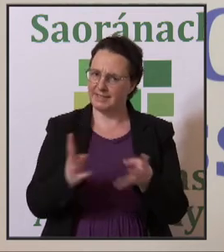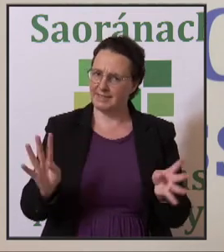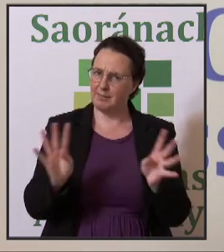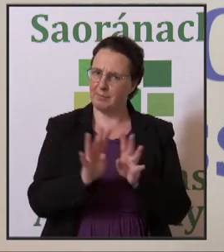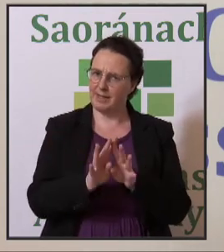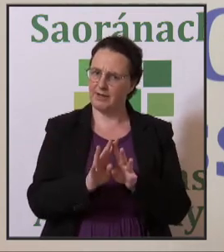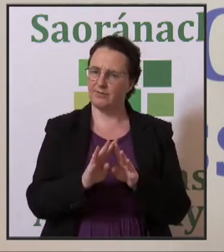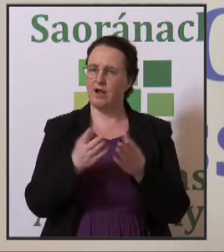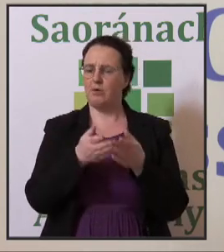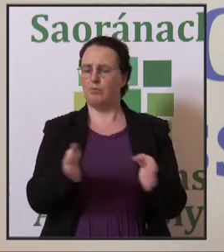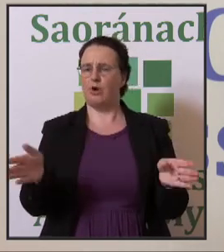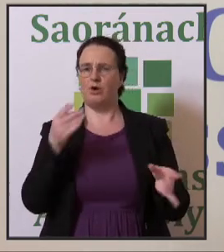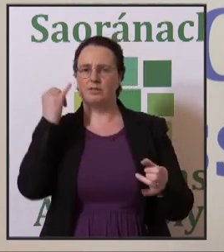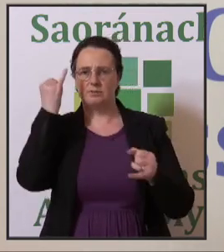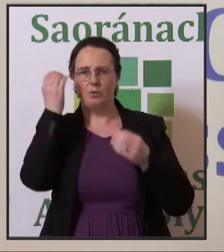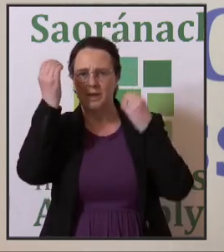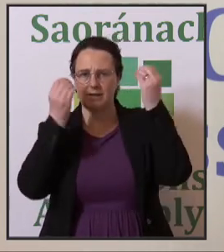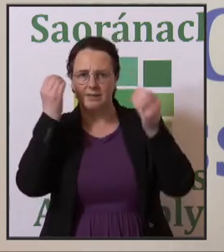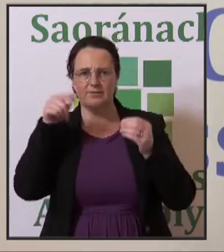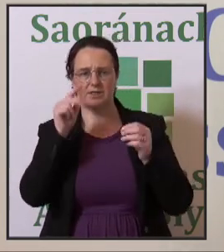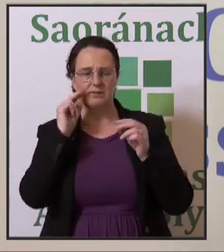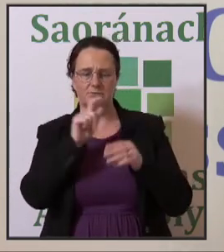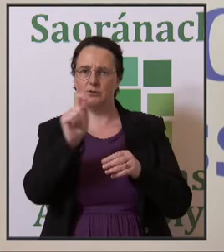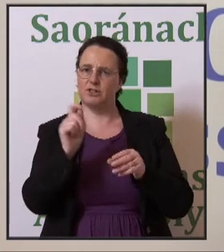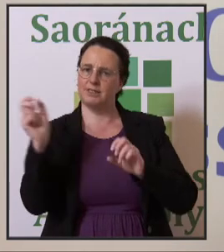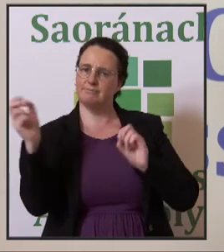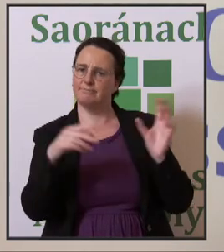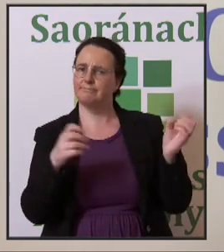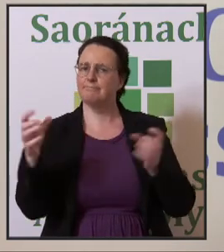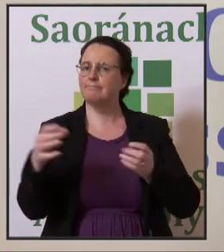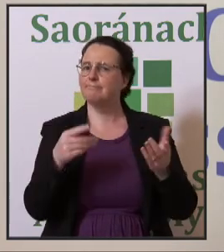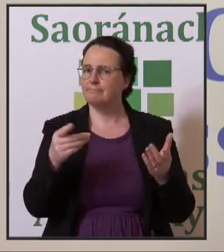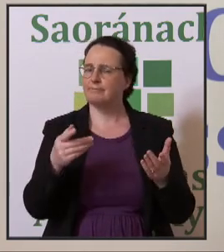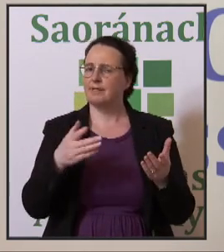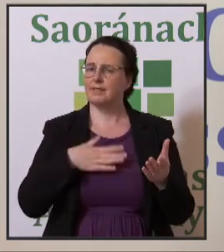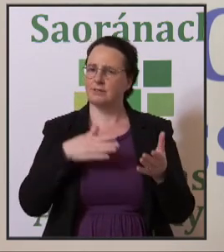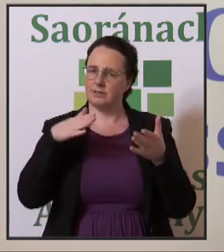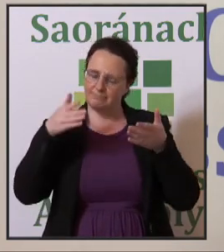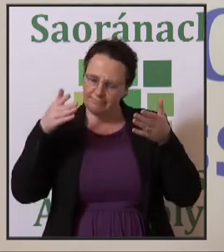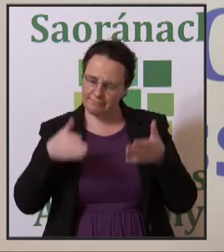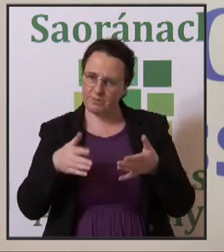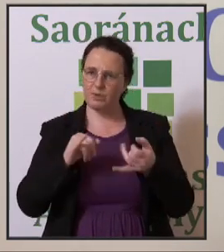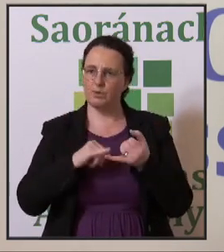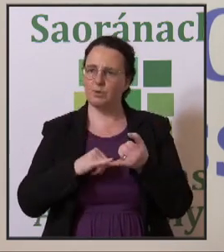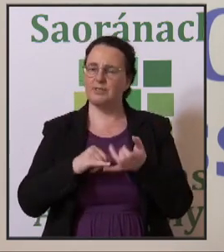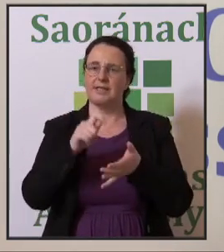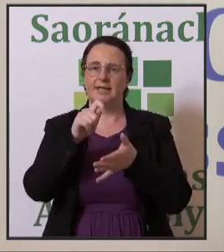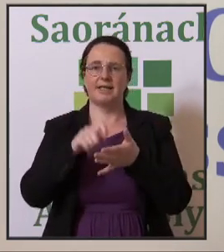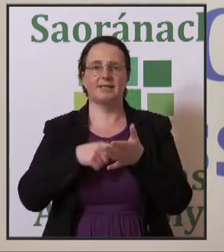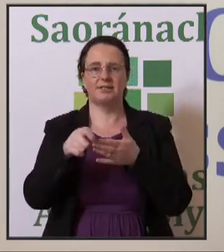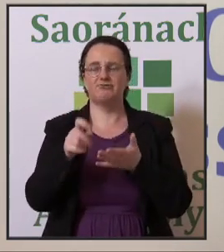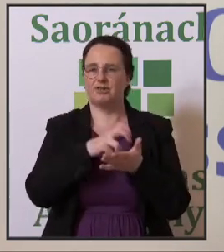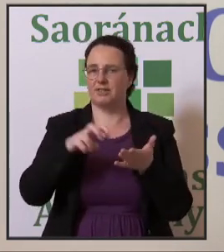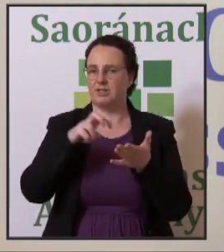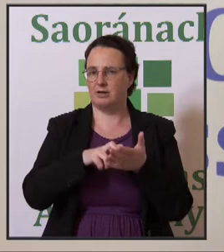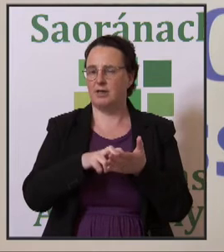broad spectrum on the subject. And I'm delighted that the membership was extended beyond those enrolled in the elected register,